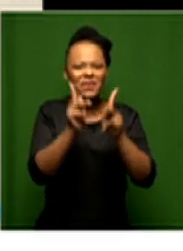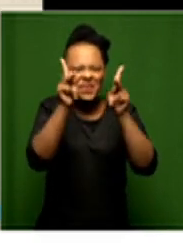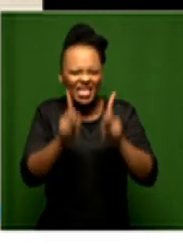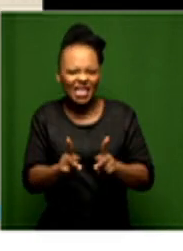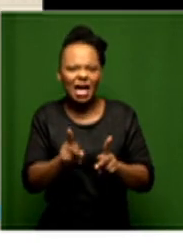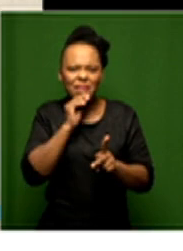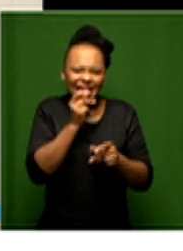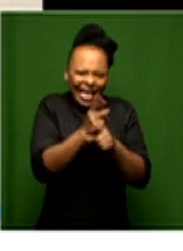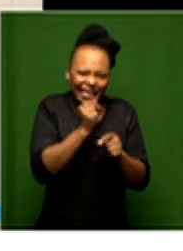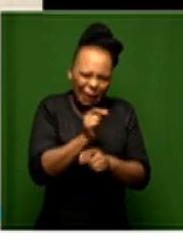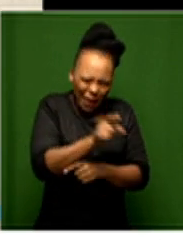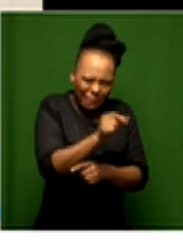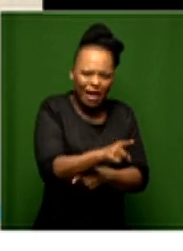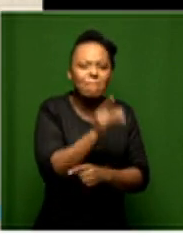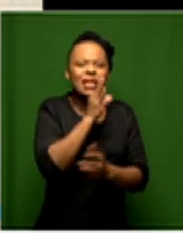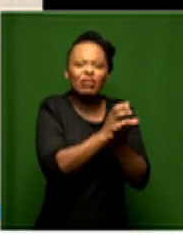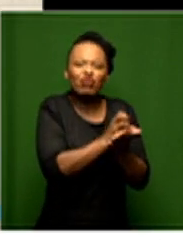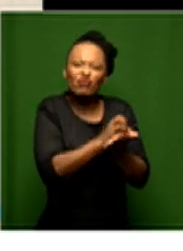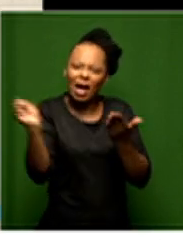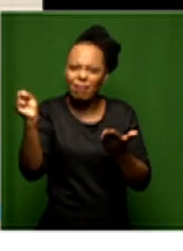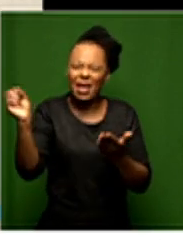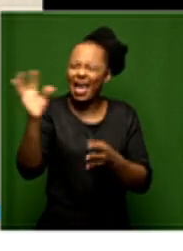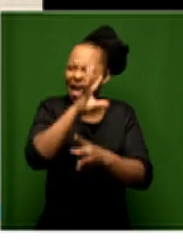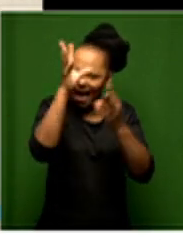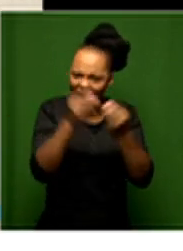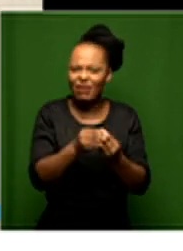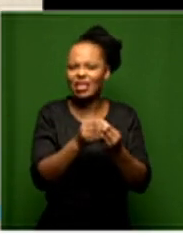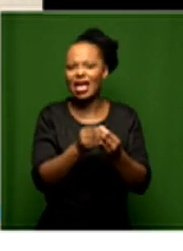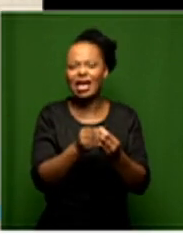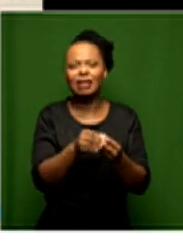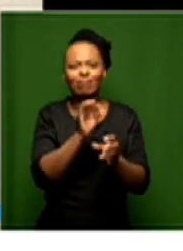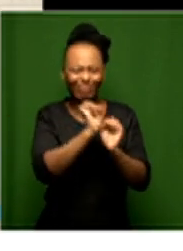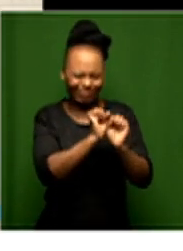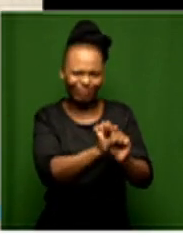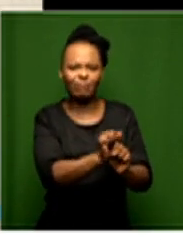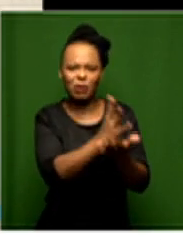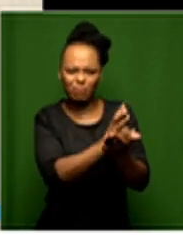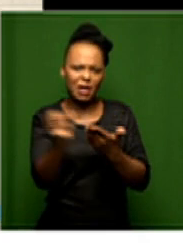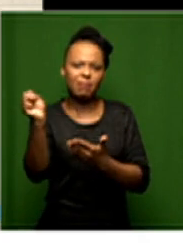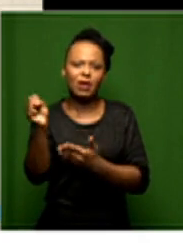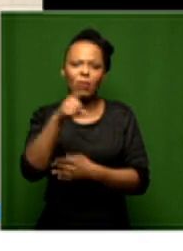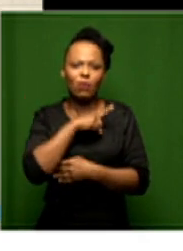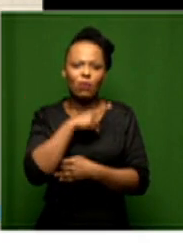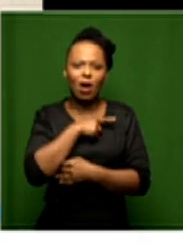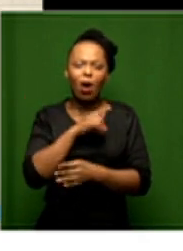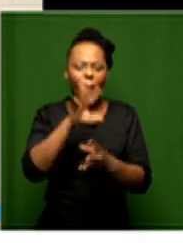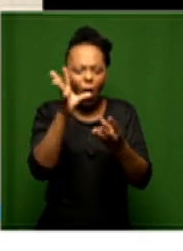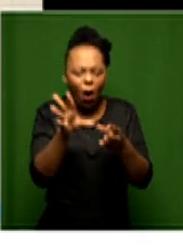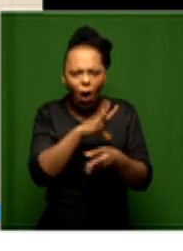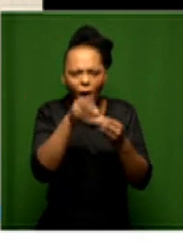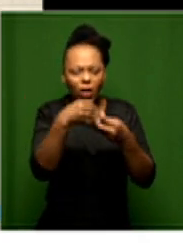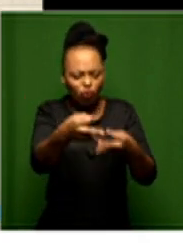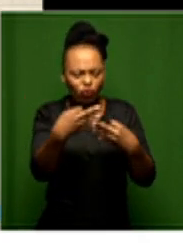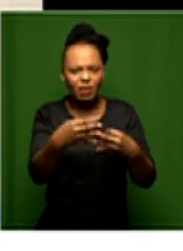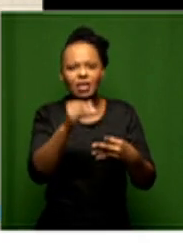the taxi itself is done away with. There is a plant that has been made specially available to receive all the documentation. If you want